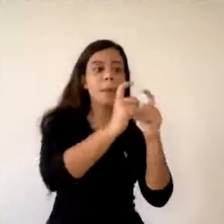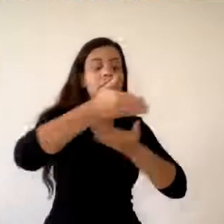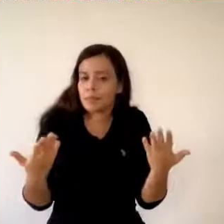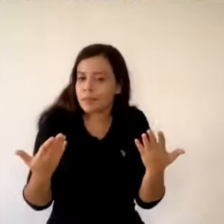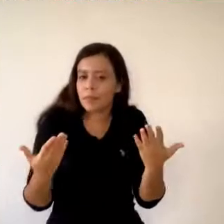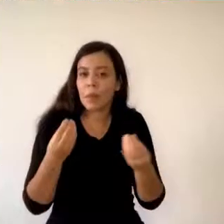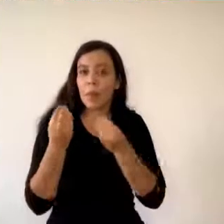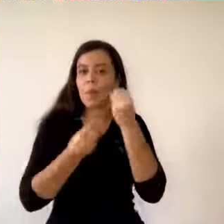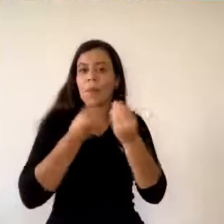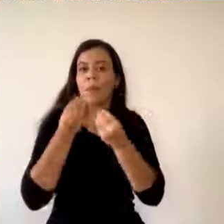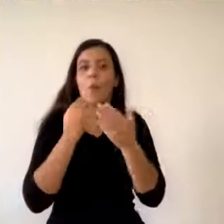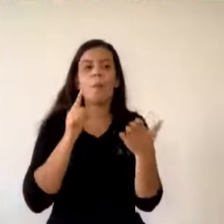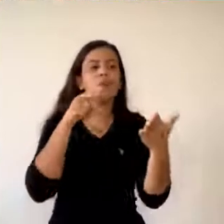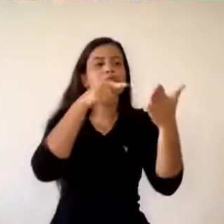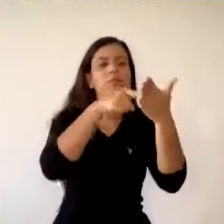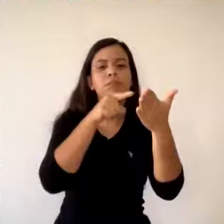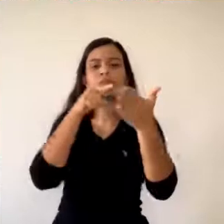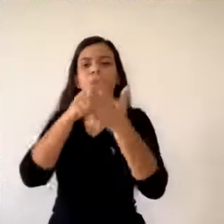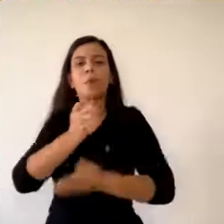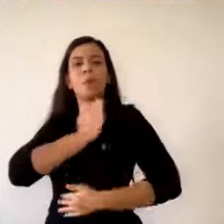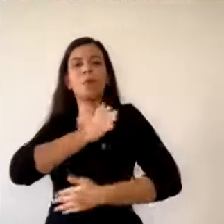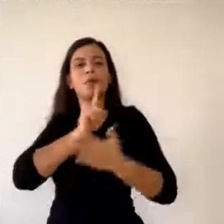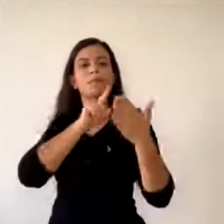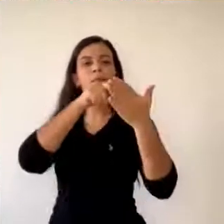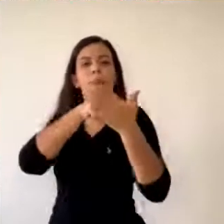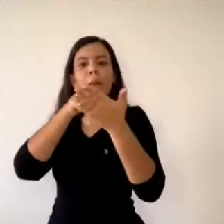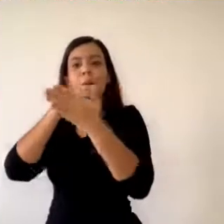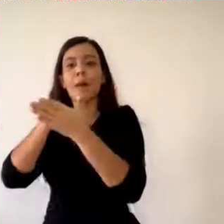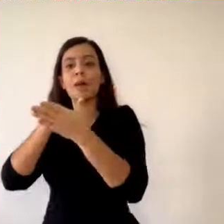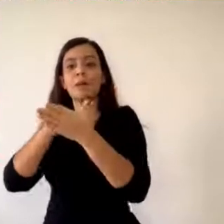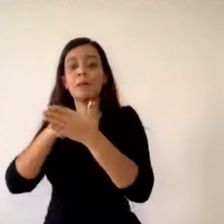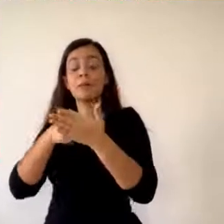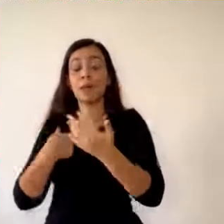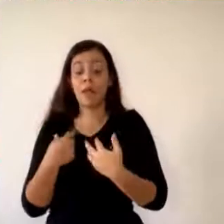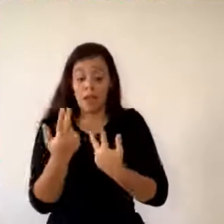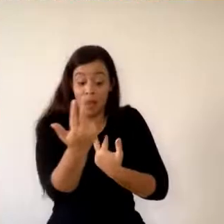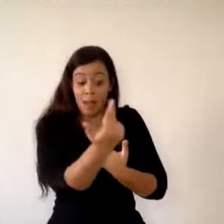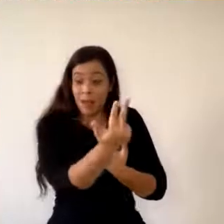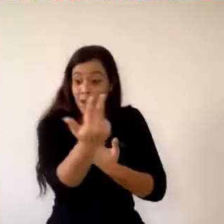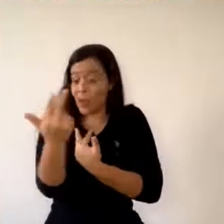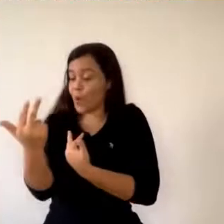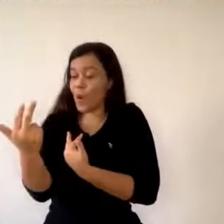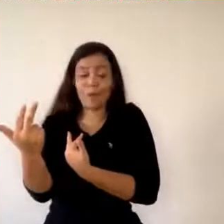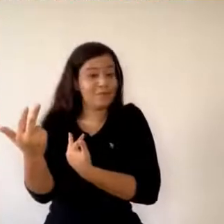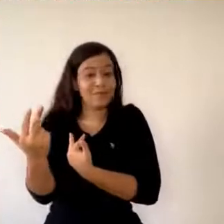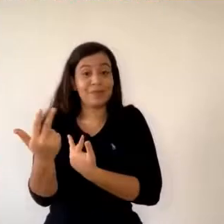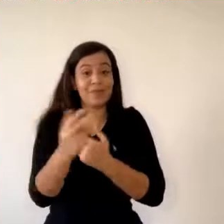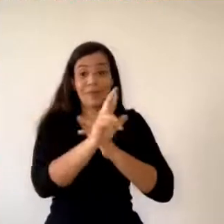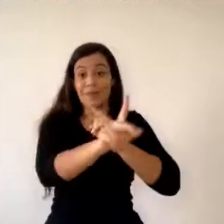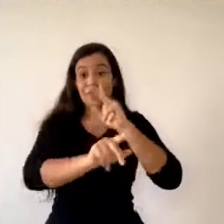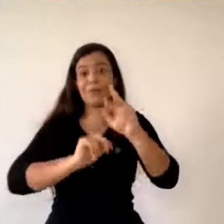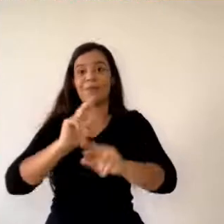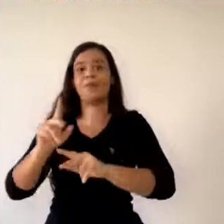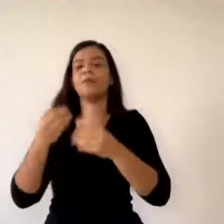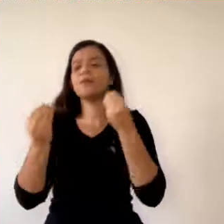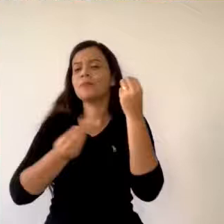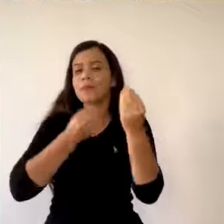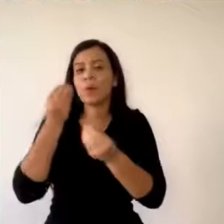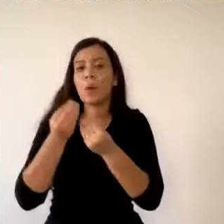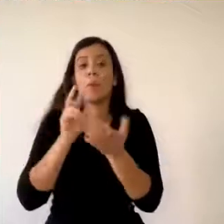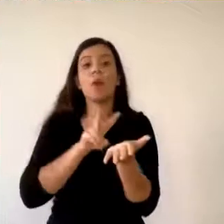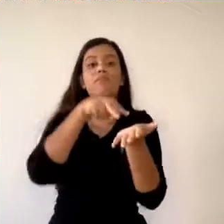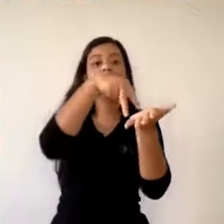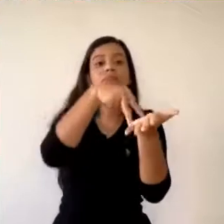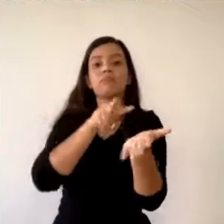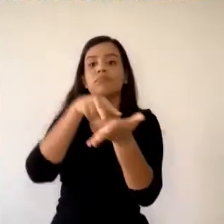how do you engage with an agenda that is not a personal agenda of someone's agenda?